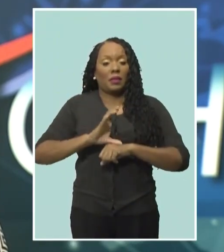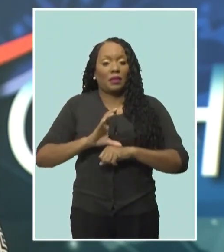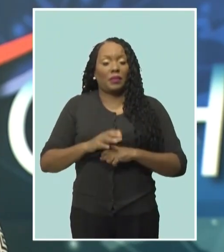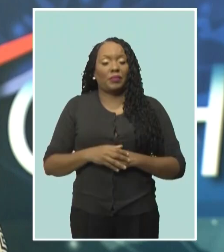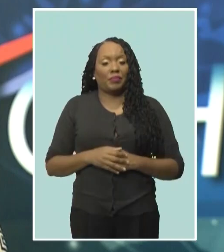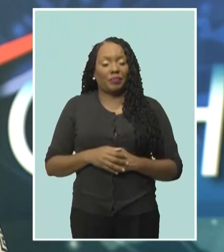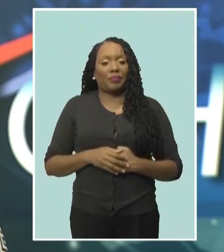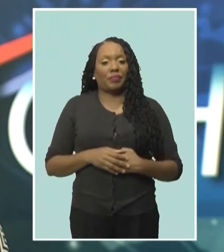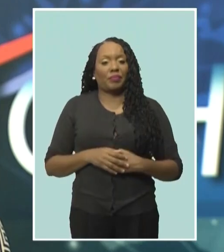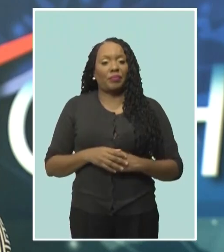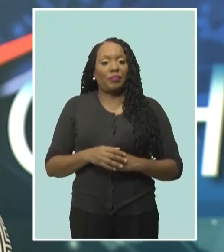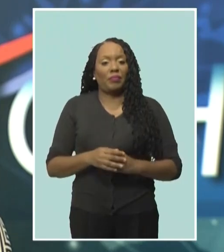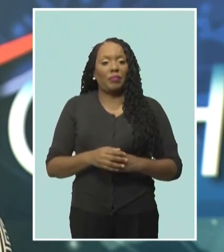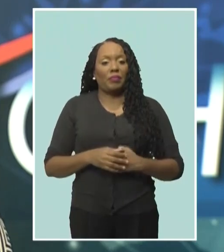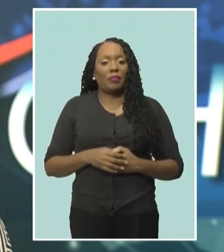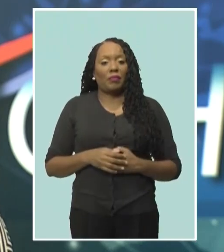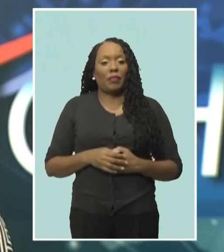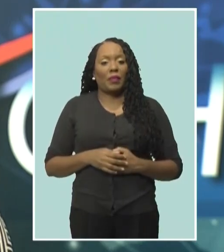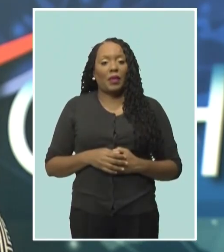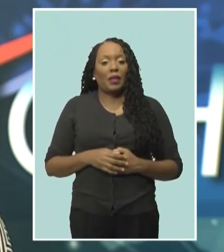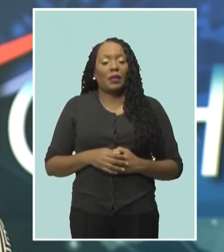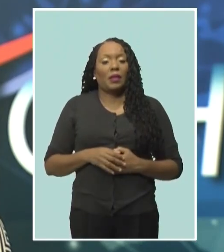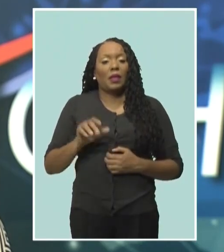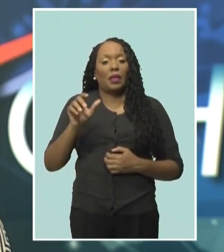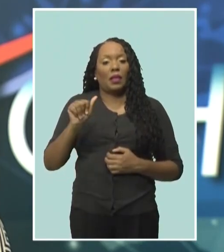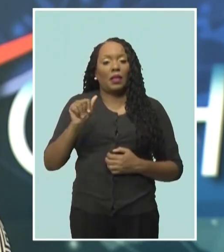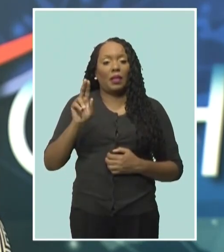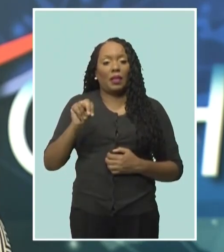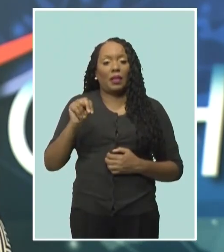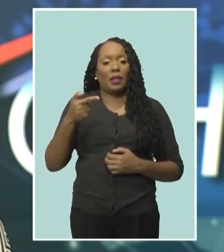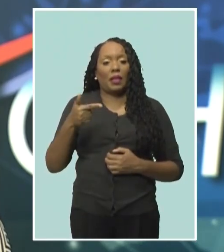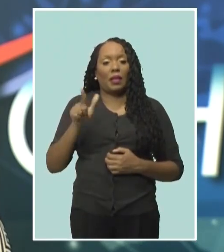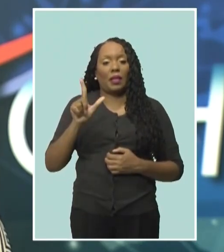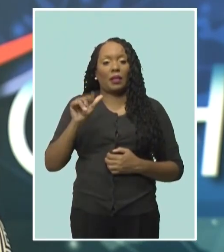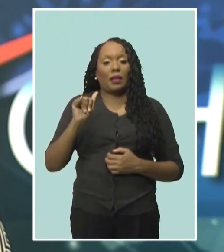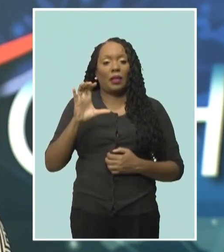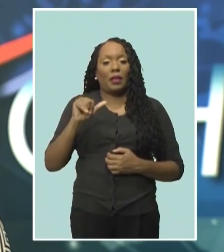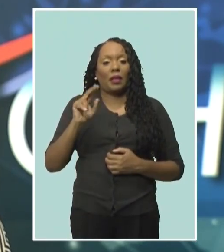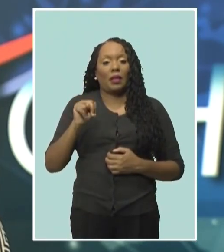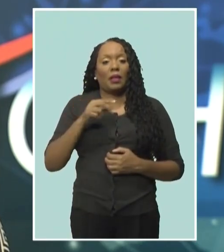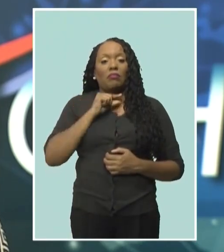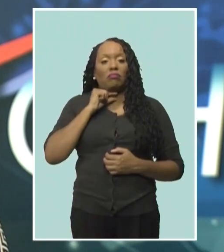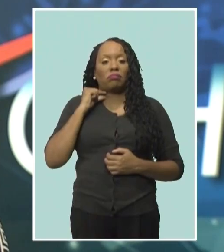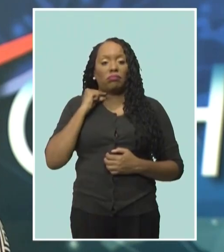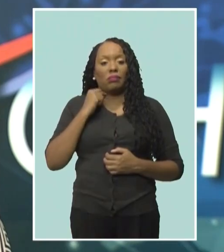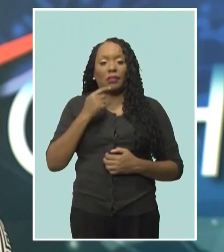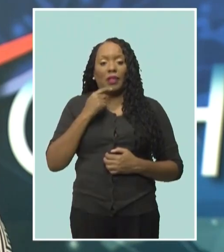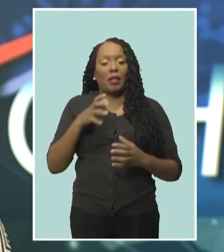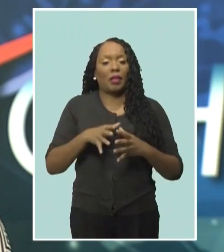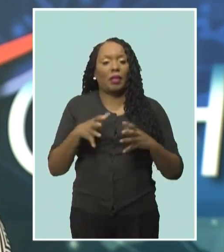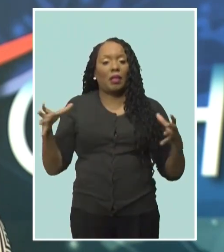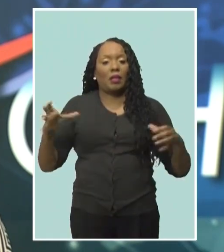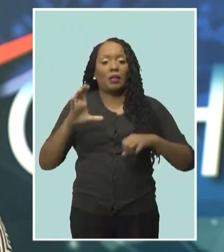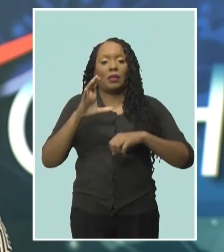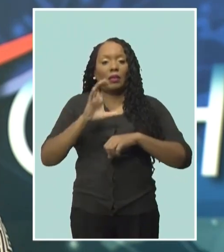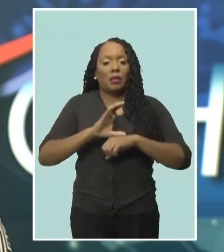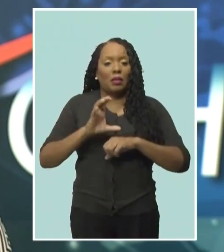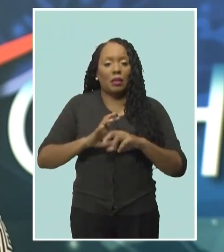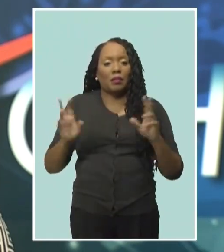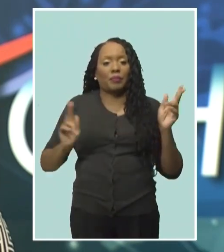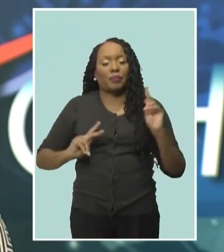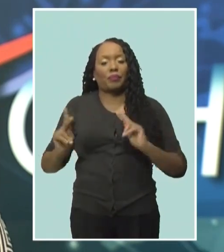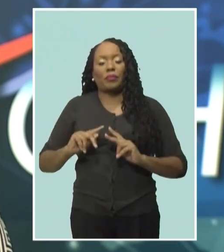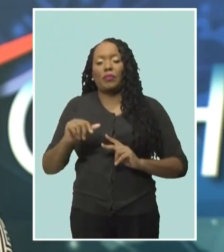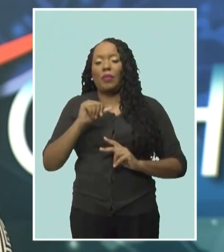church. This Good Friday, an Anglican cleric is suggesting the church is running away from several issues confronting today's